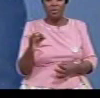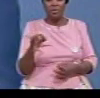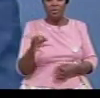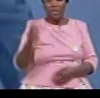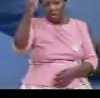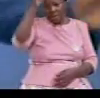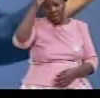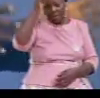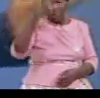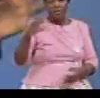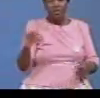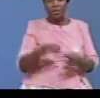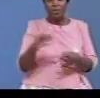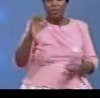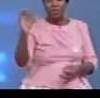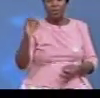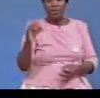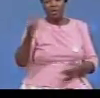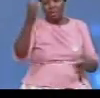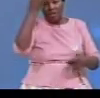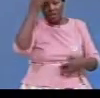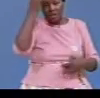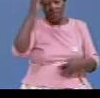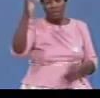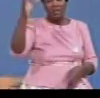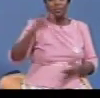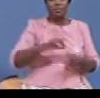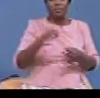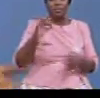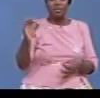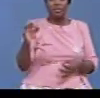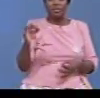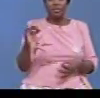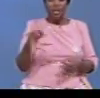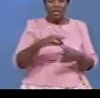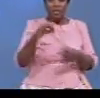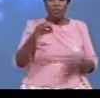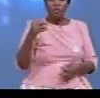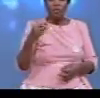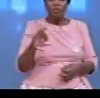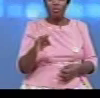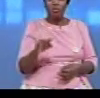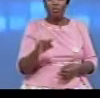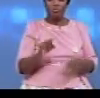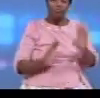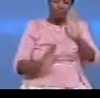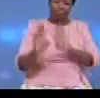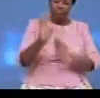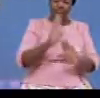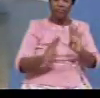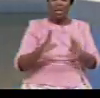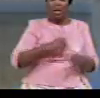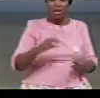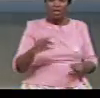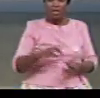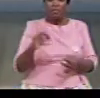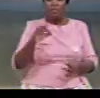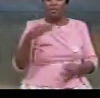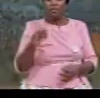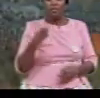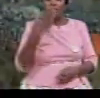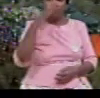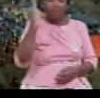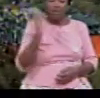spirit, sickness spirit, spirit of infirmity, and spirit of evil, when